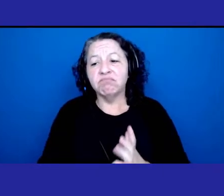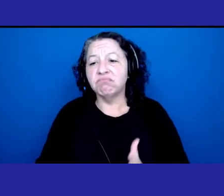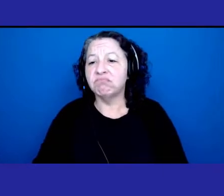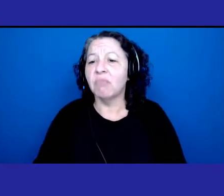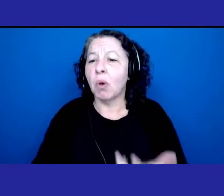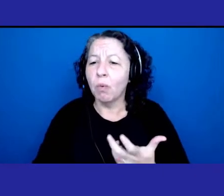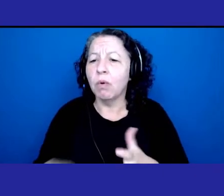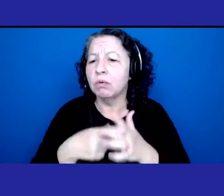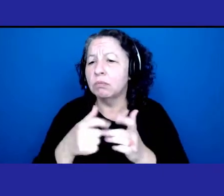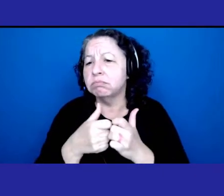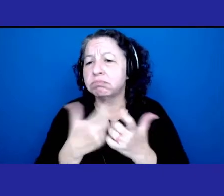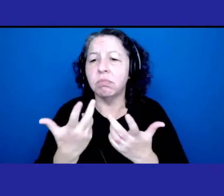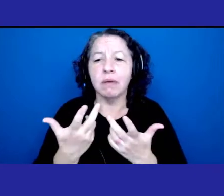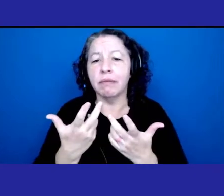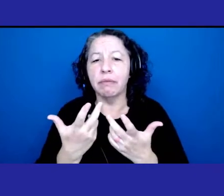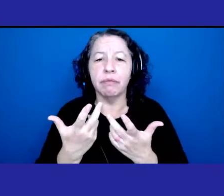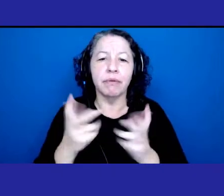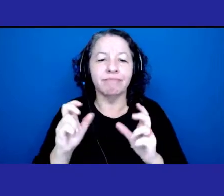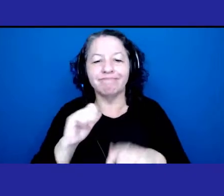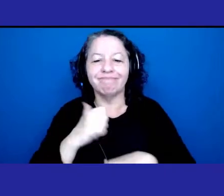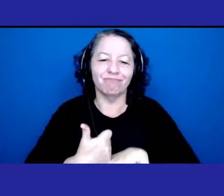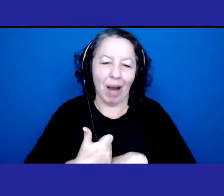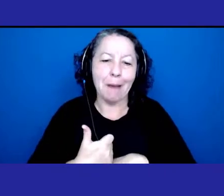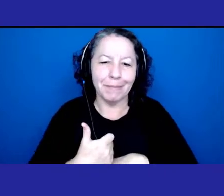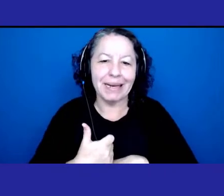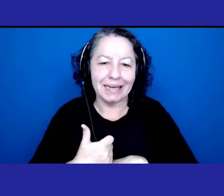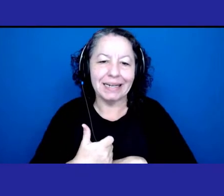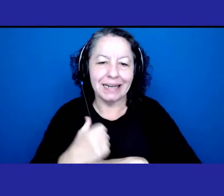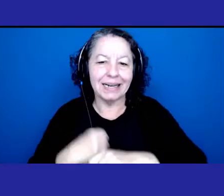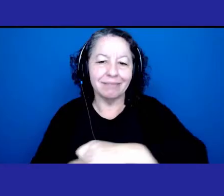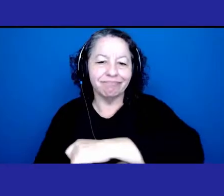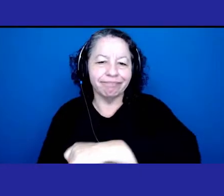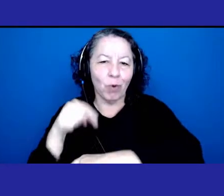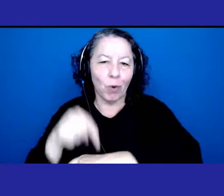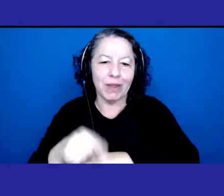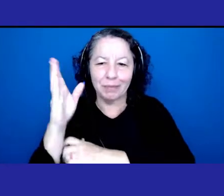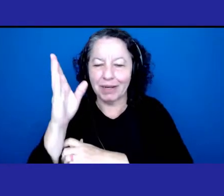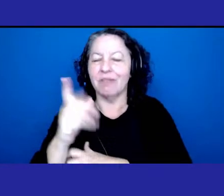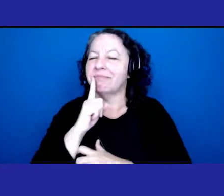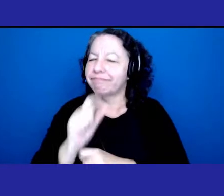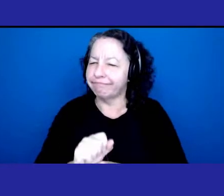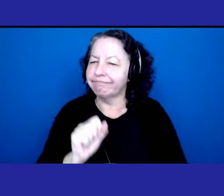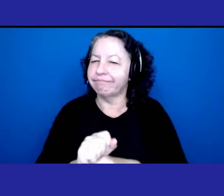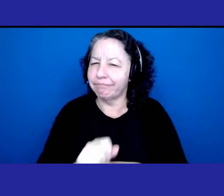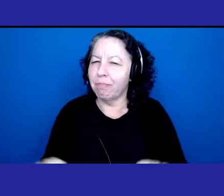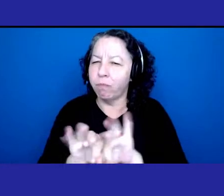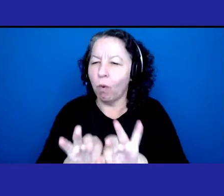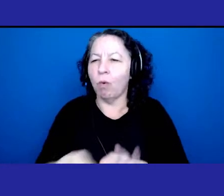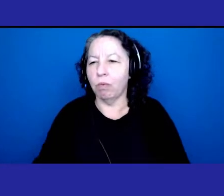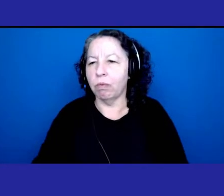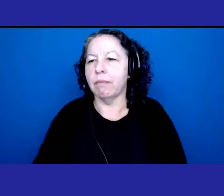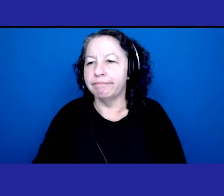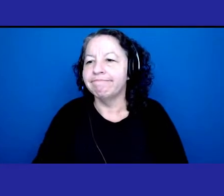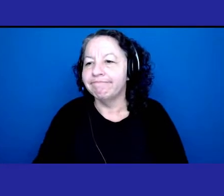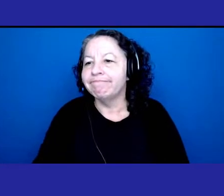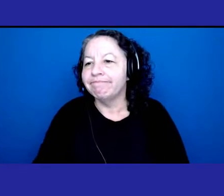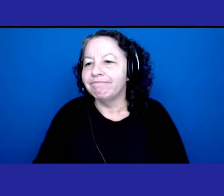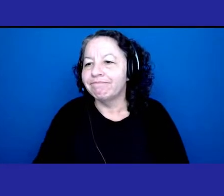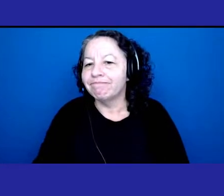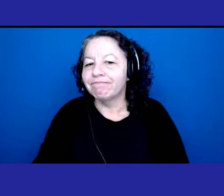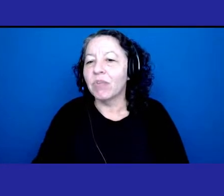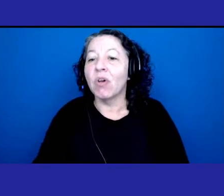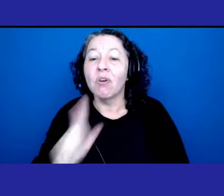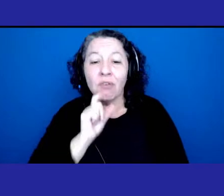start by framing this presentation. And I think it's very important because first, it's a sizable ask.